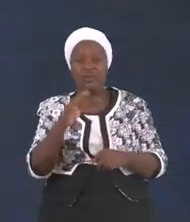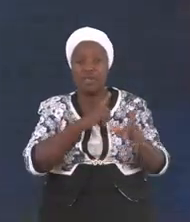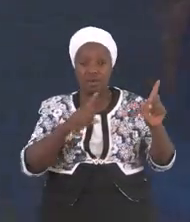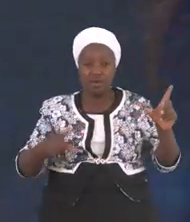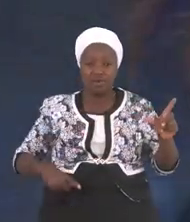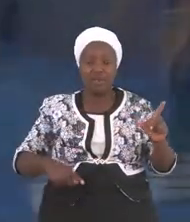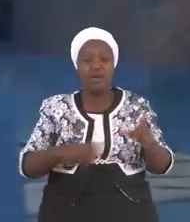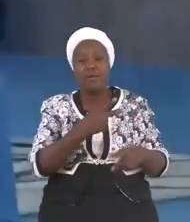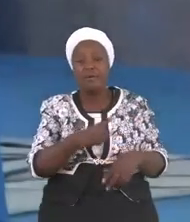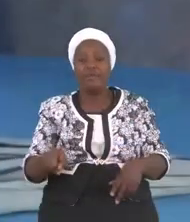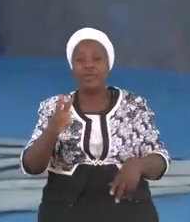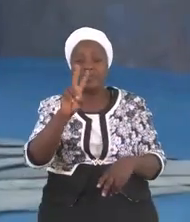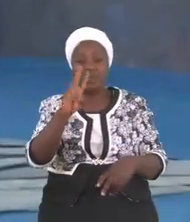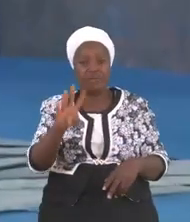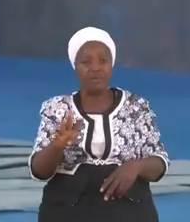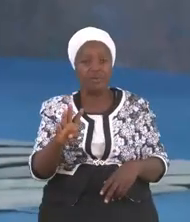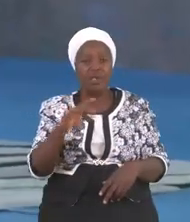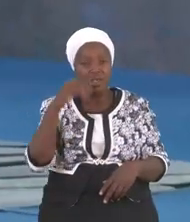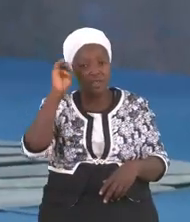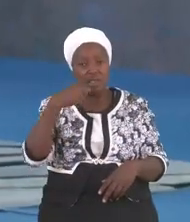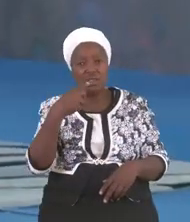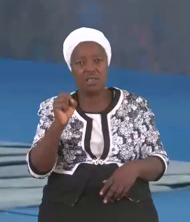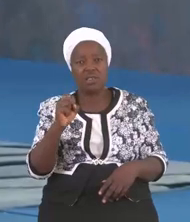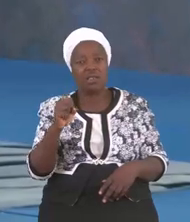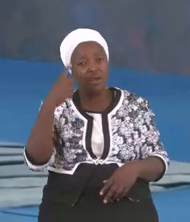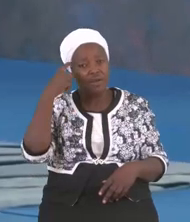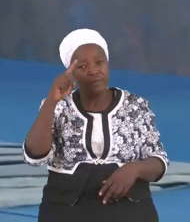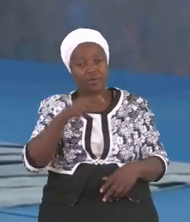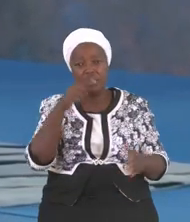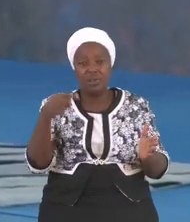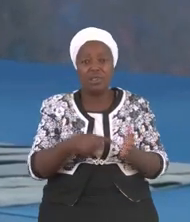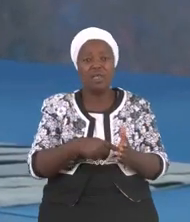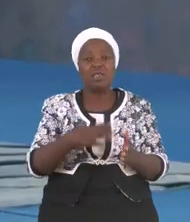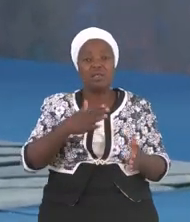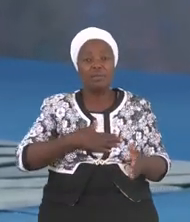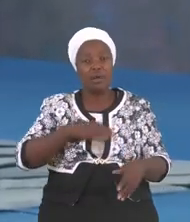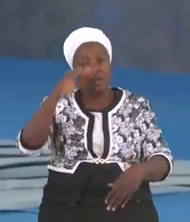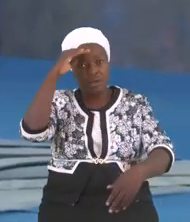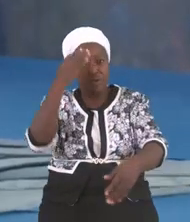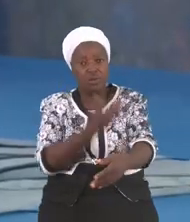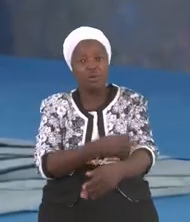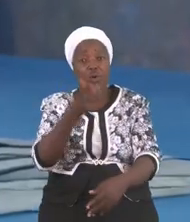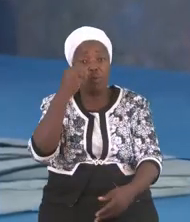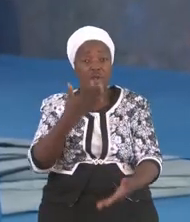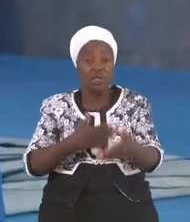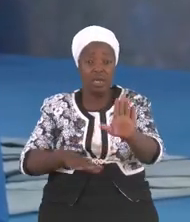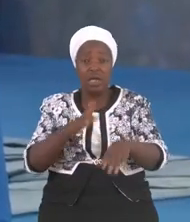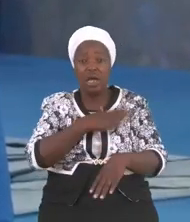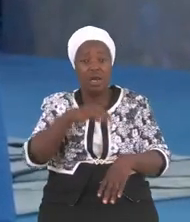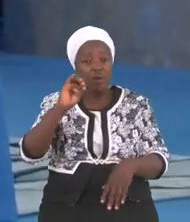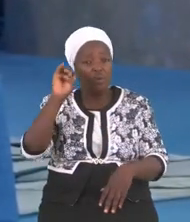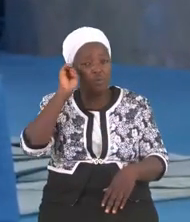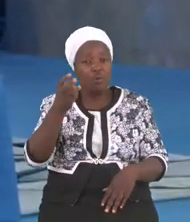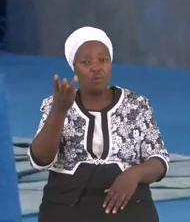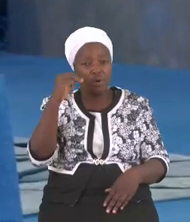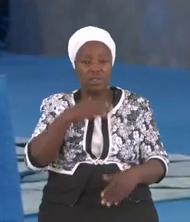verse 24, it says, for this my son was dead and is alive